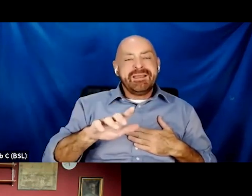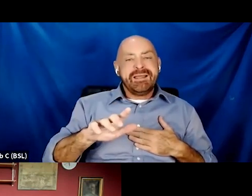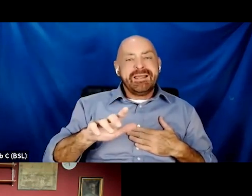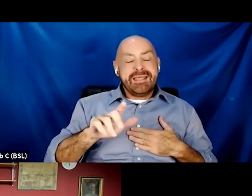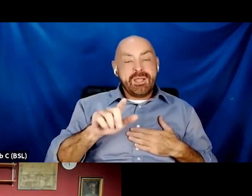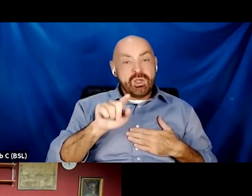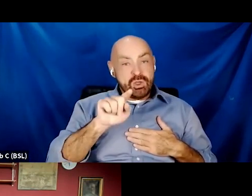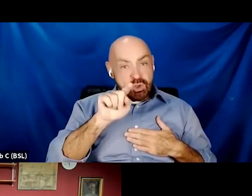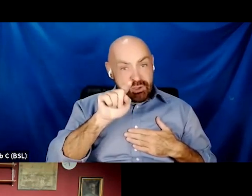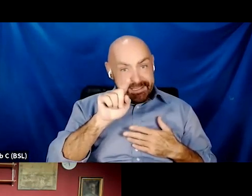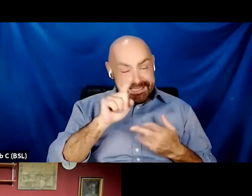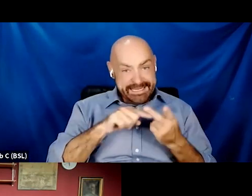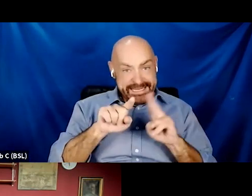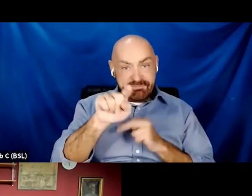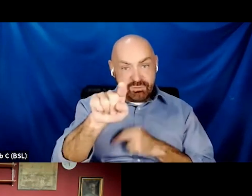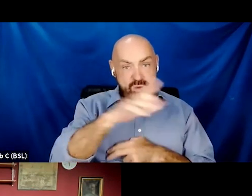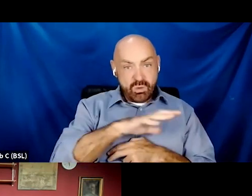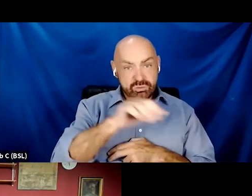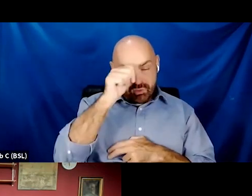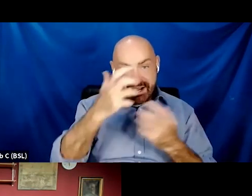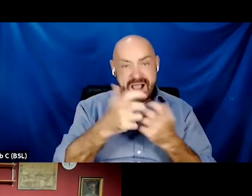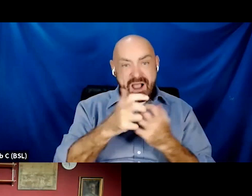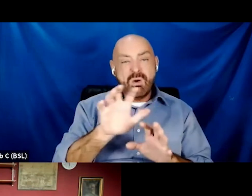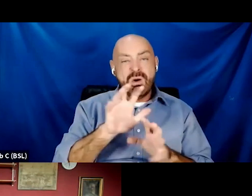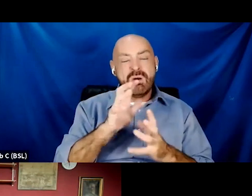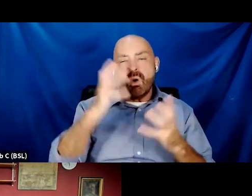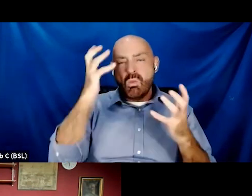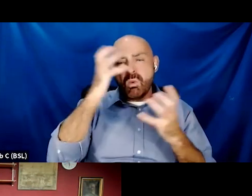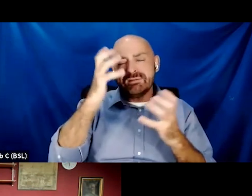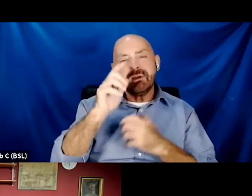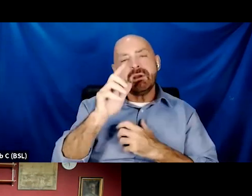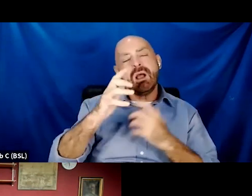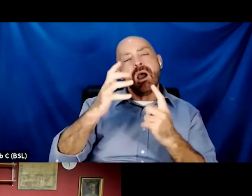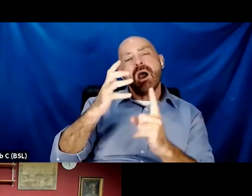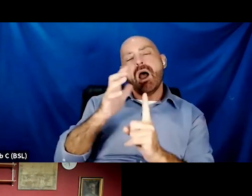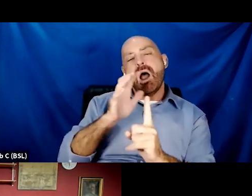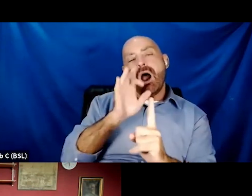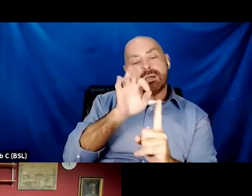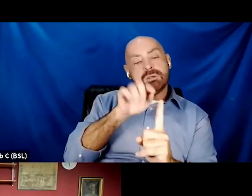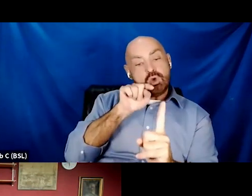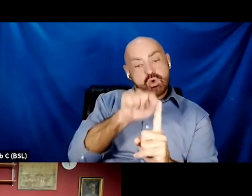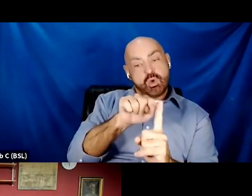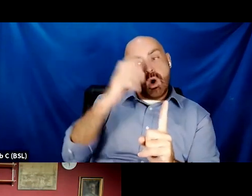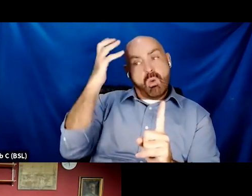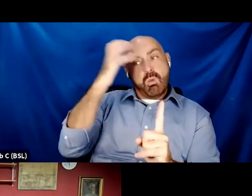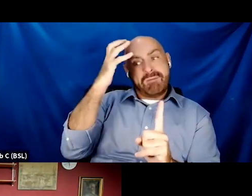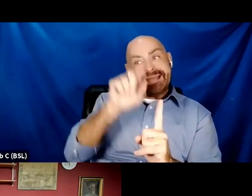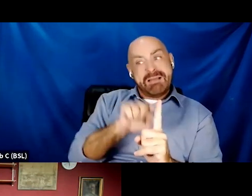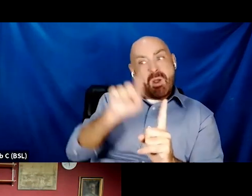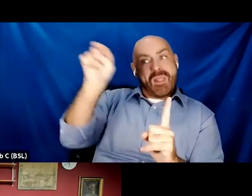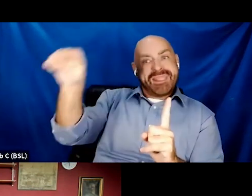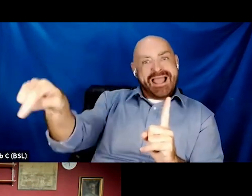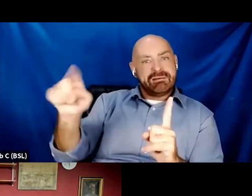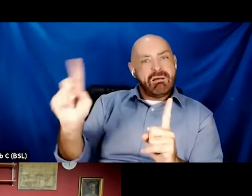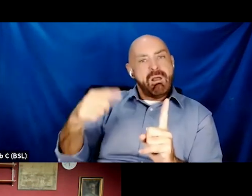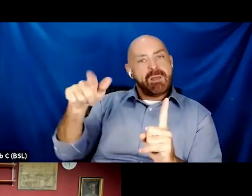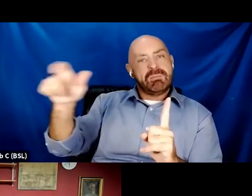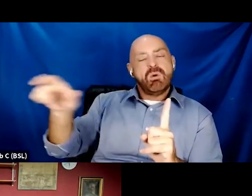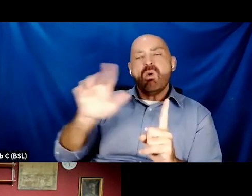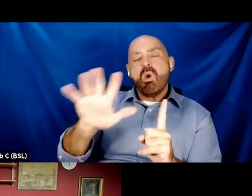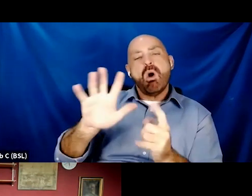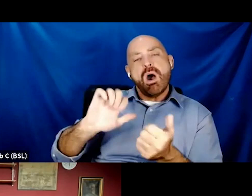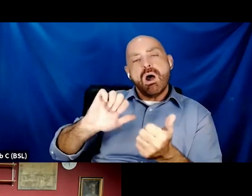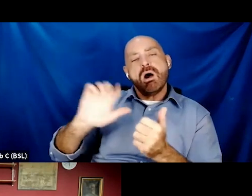worried people are, ask them how worried they are about other people, or how worried they think their relatives